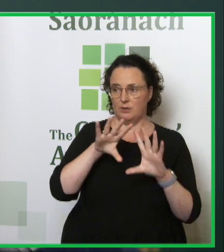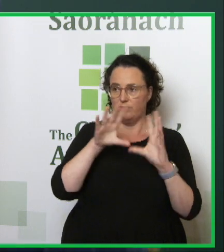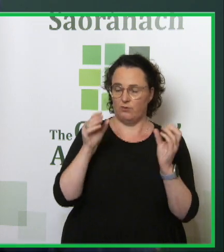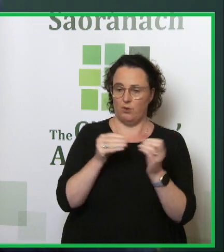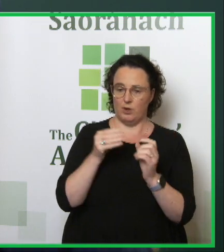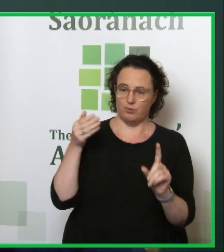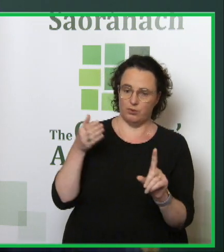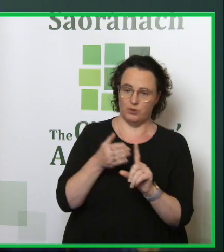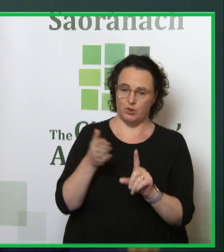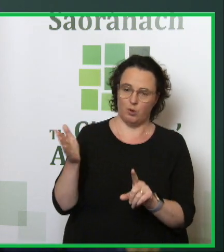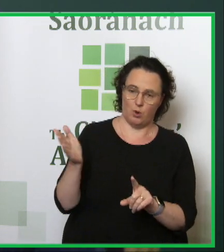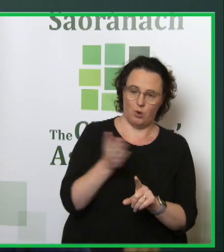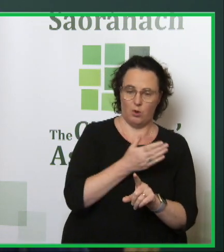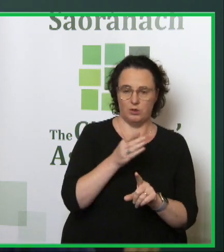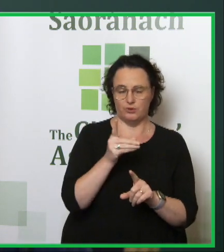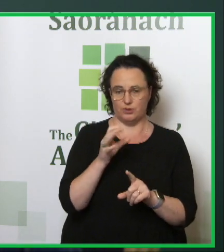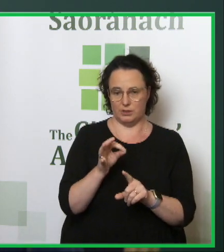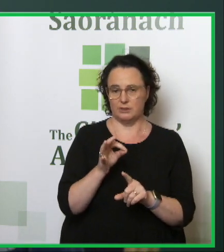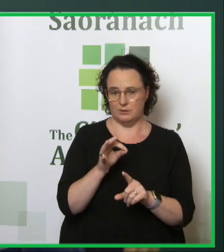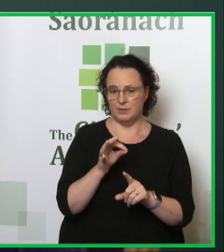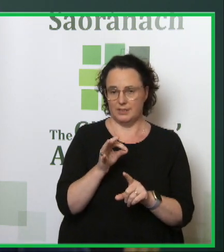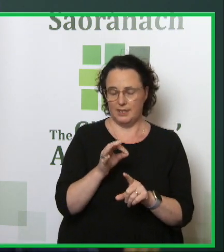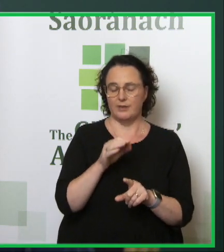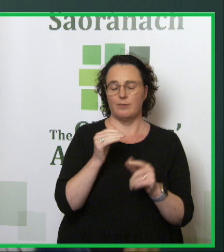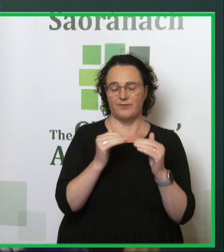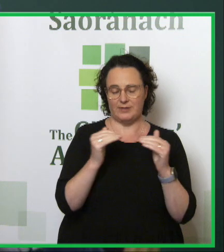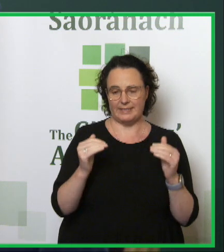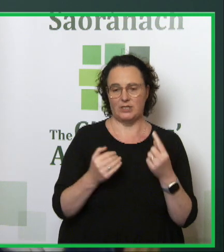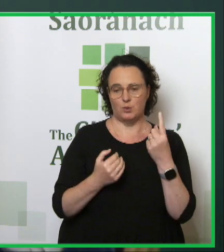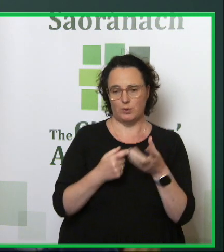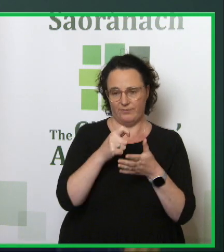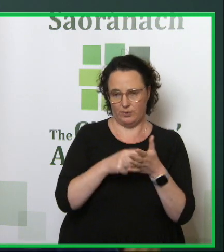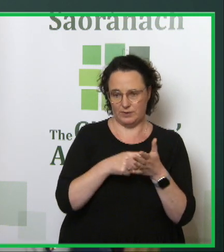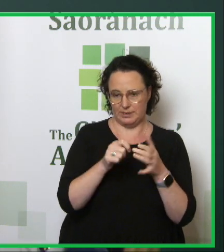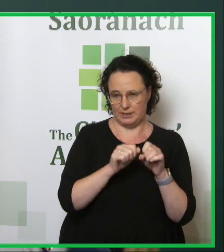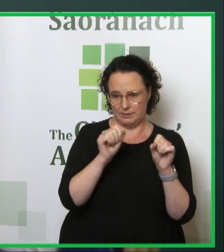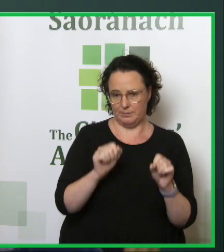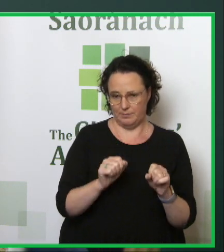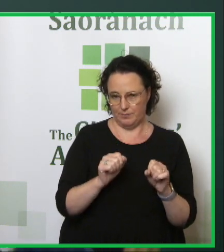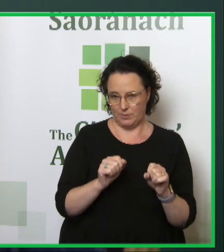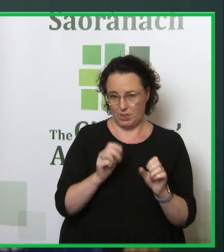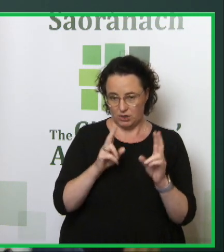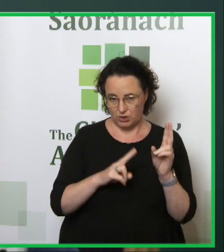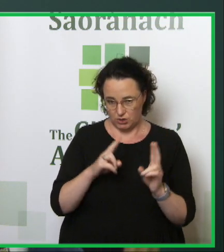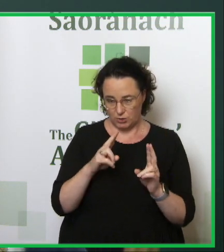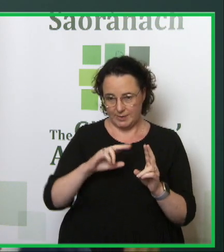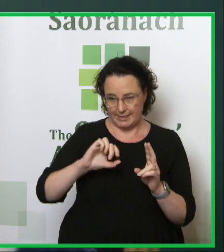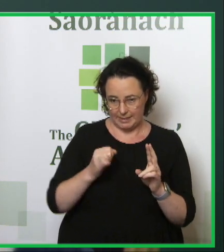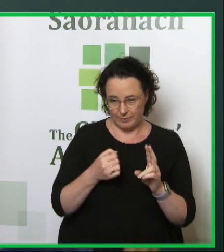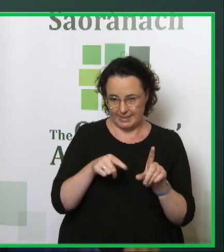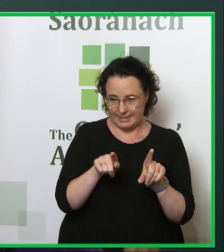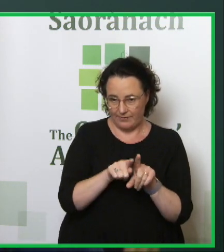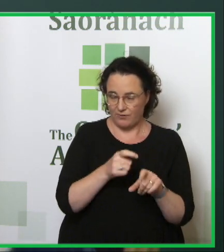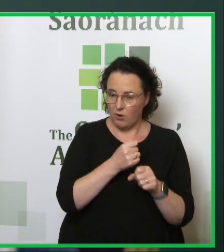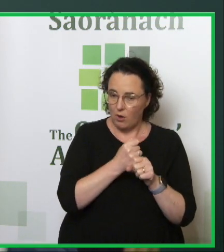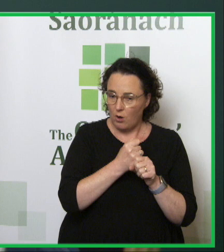drugs, and that was clear in the voting on stage 1, is that should the status quo for all drugs be retained or eliminated? So